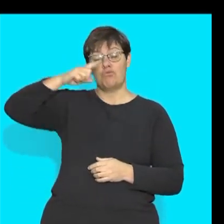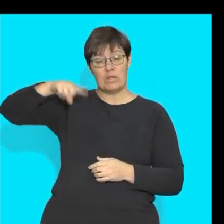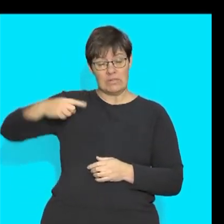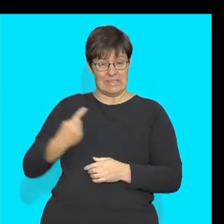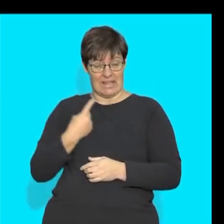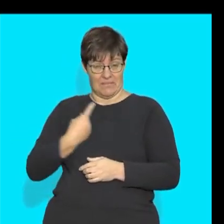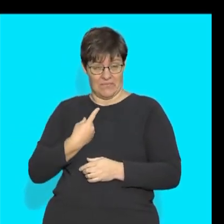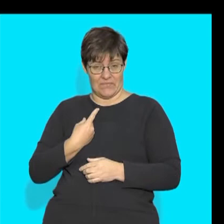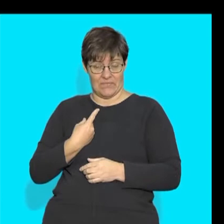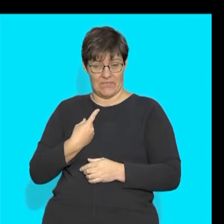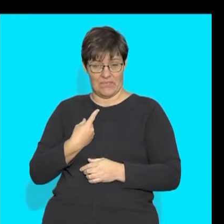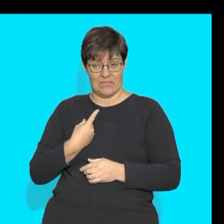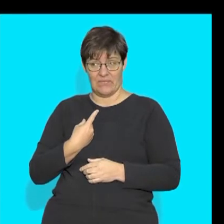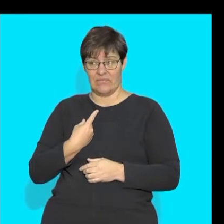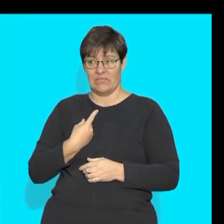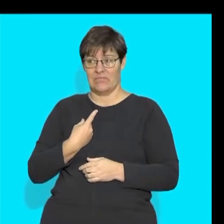its own,